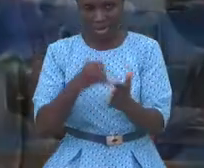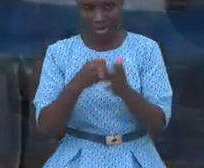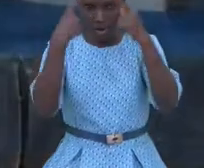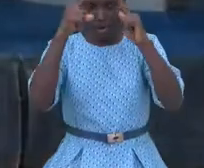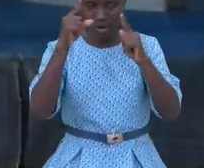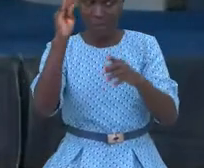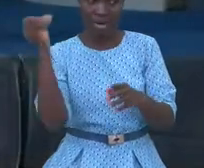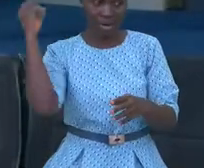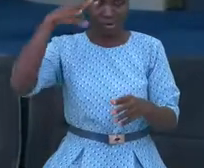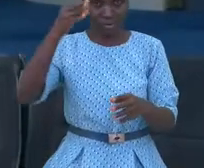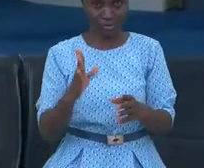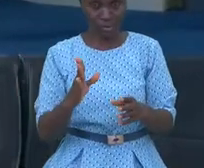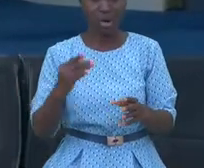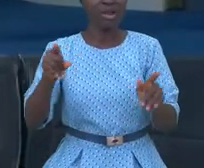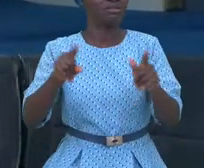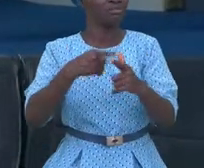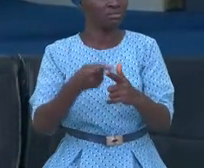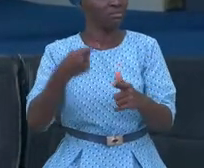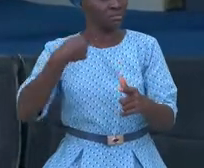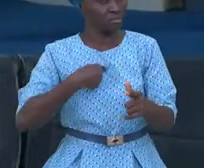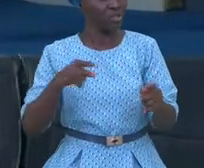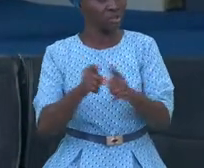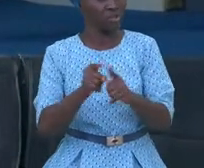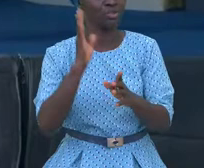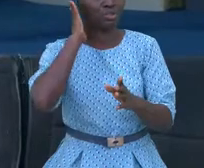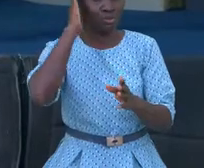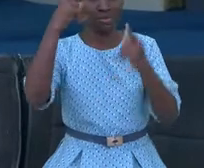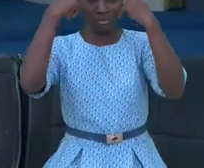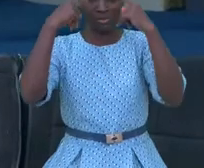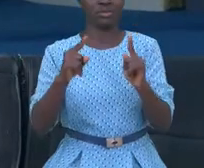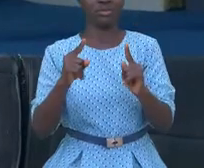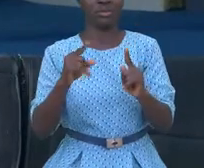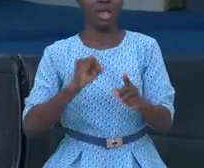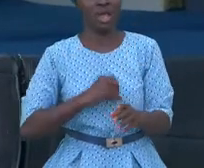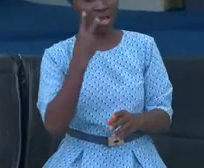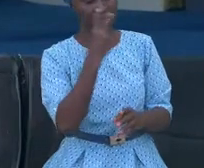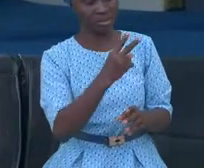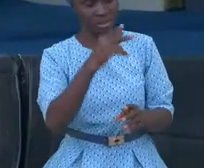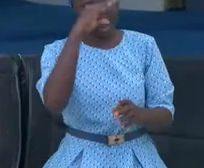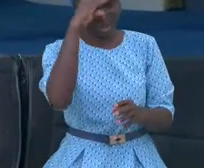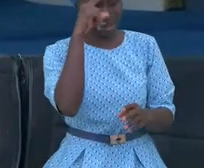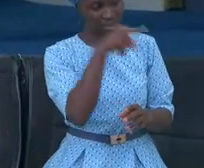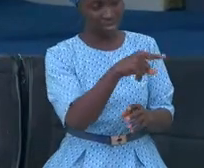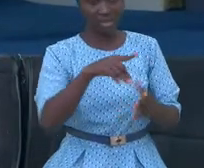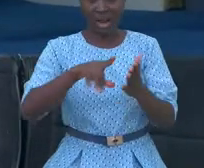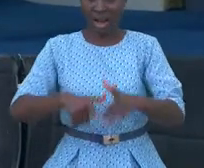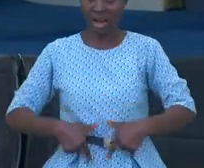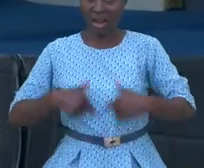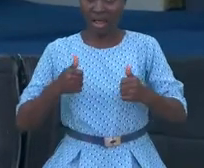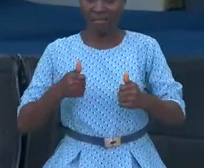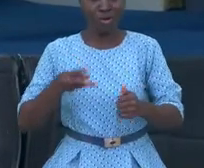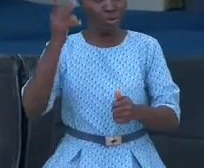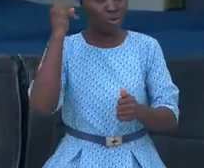his life was nothing to write home about in the first few years. But he turned around,